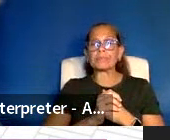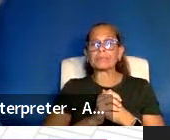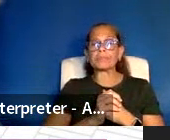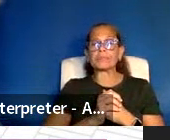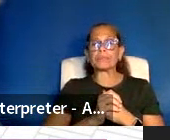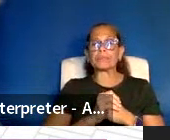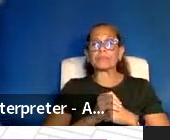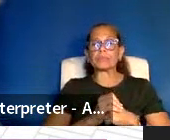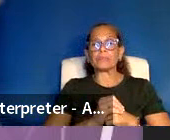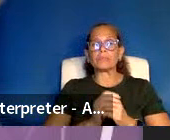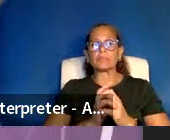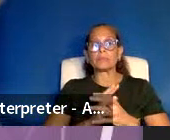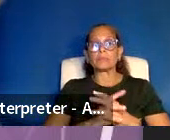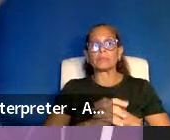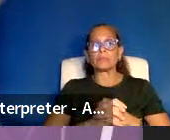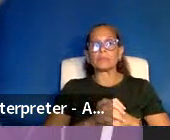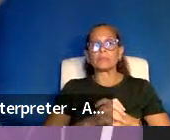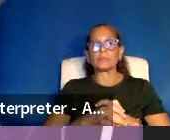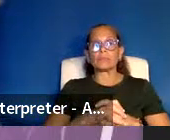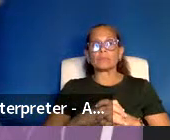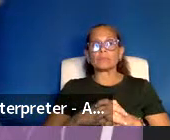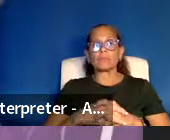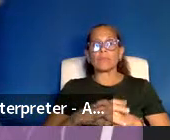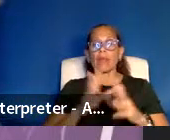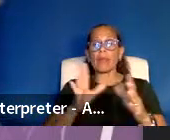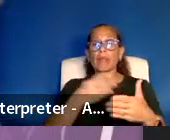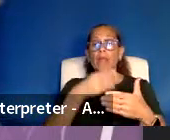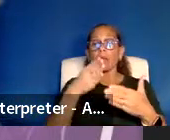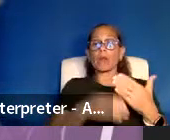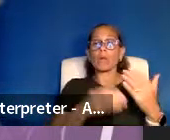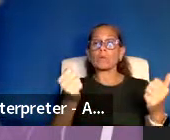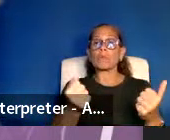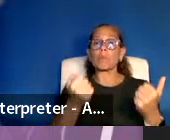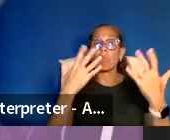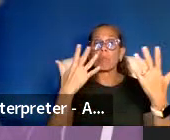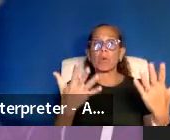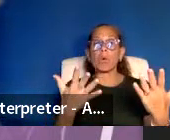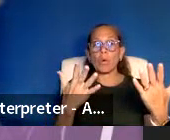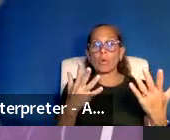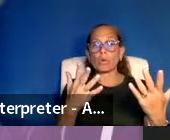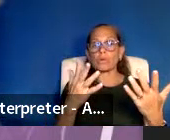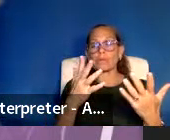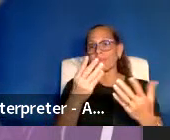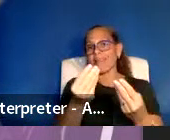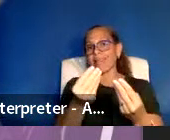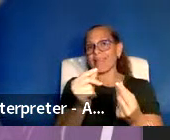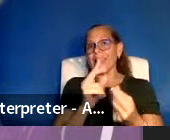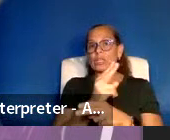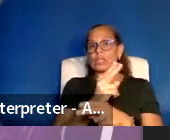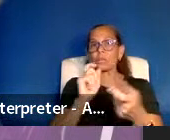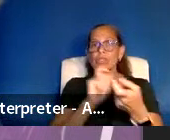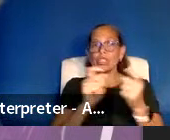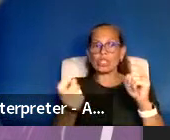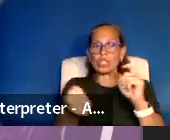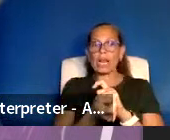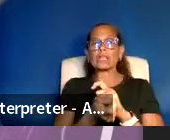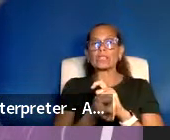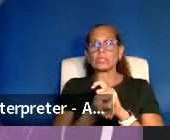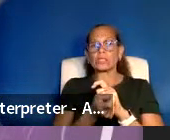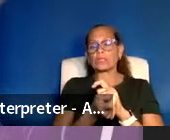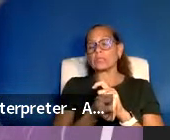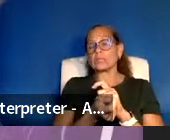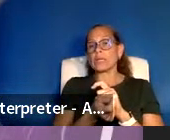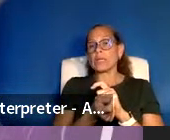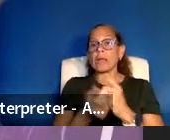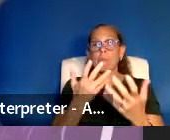Next slide, please. And that concludes the proposed land use changes in the Parkchester Van Ness Station area. Again,